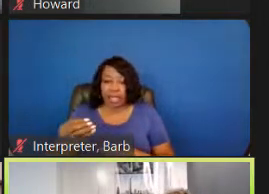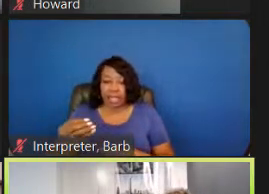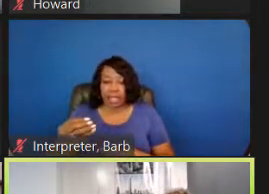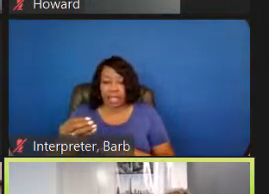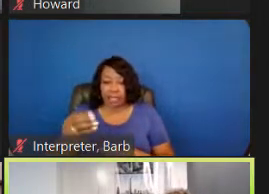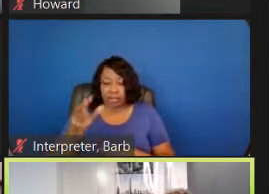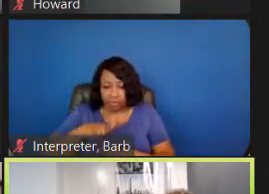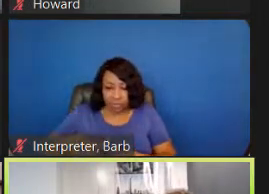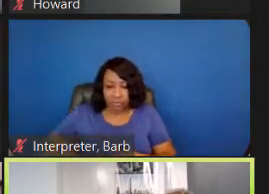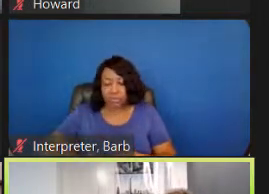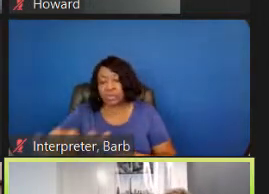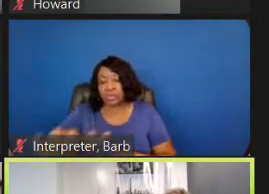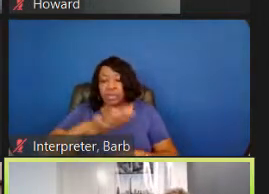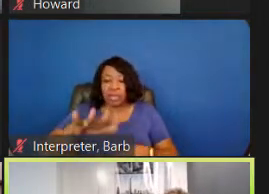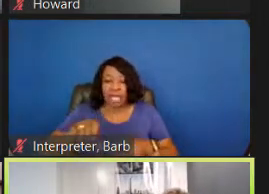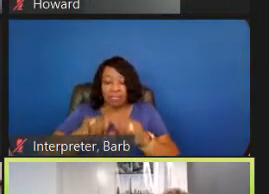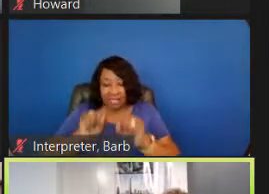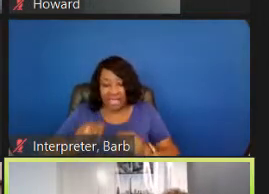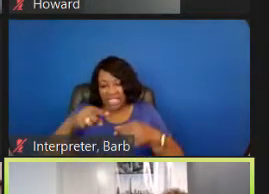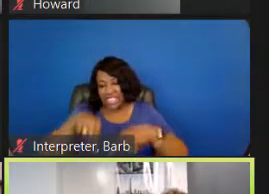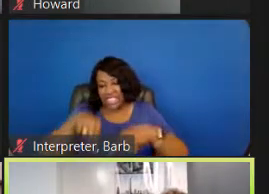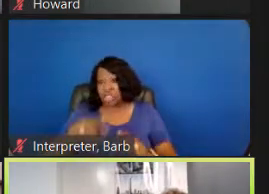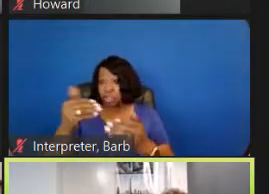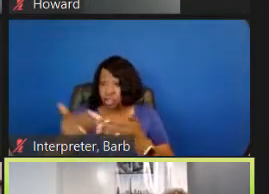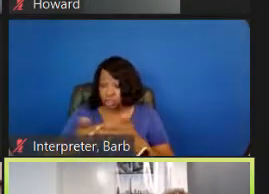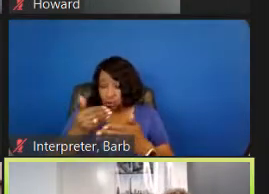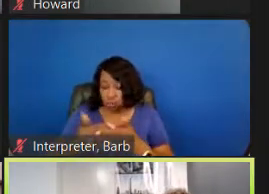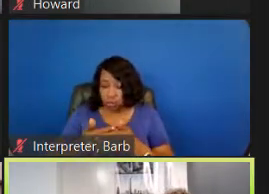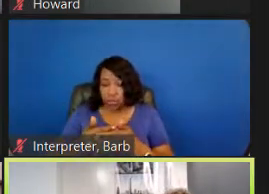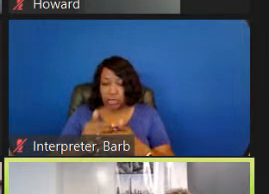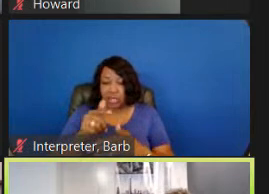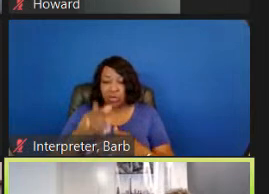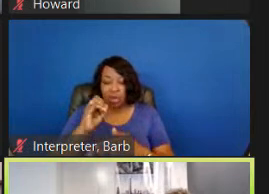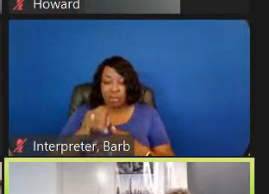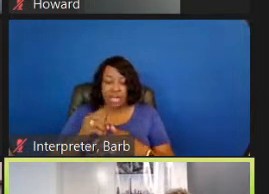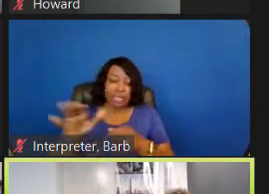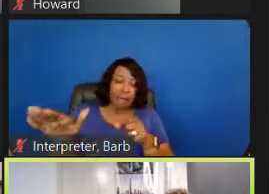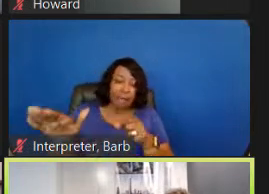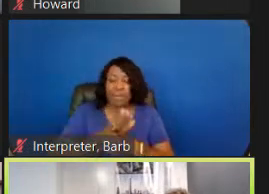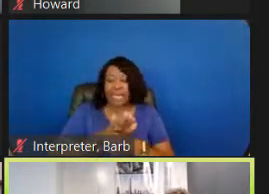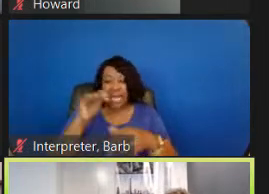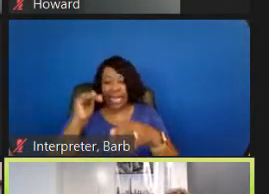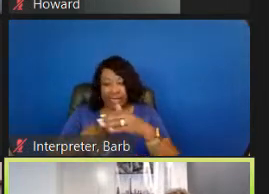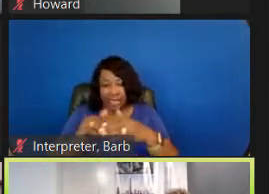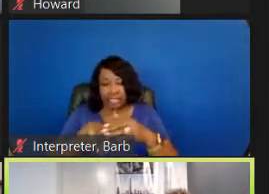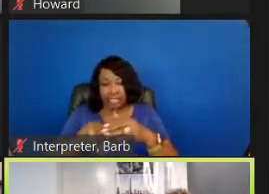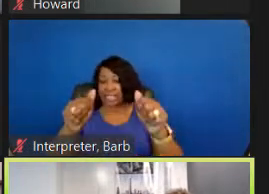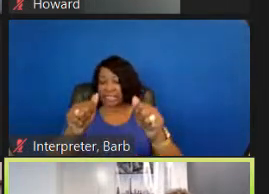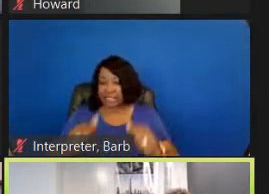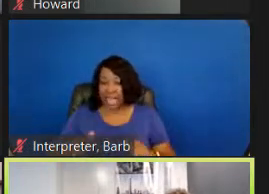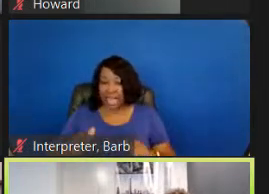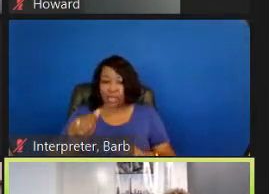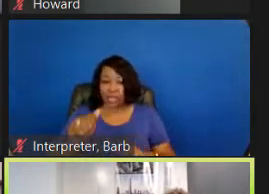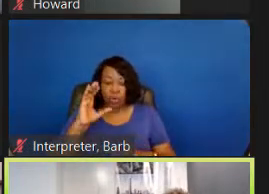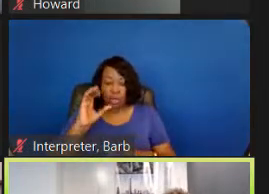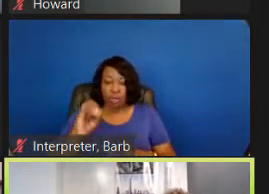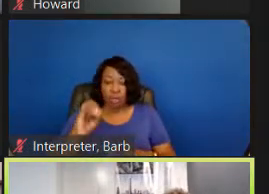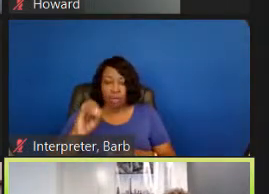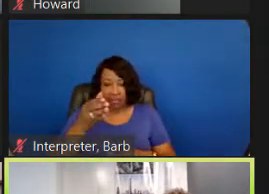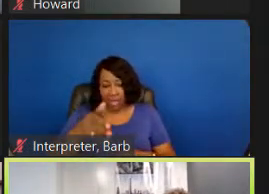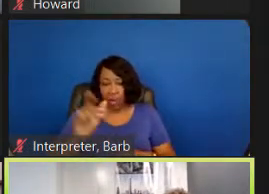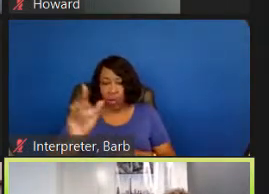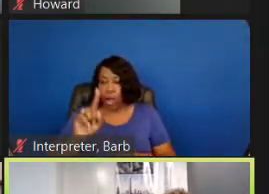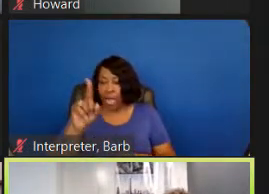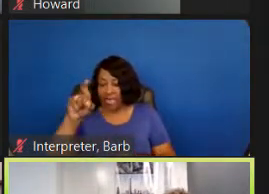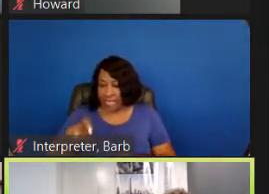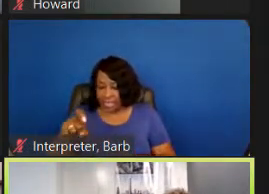Throughout the station, since it's new, will be completely accessible. The signage will be lit where needed,